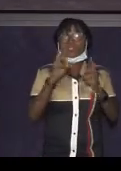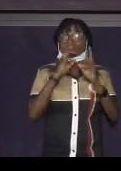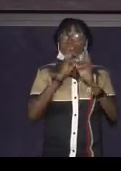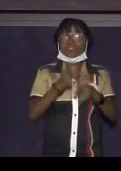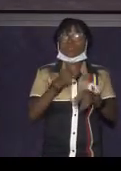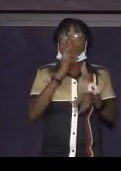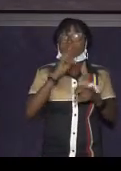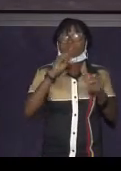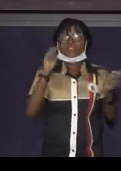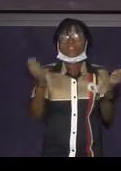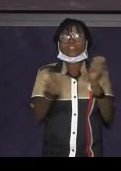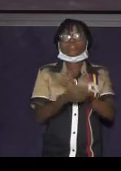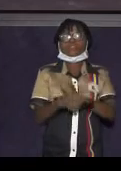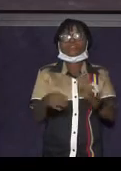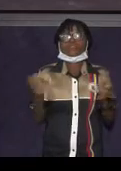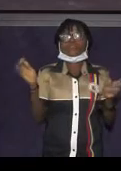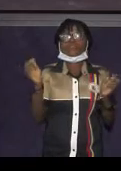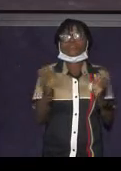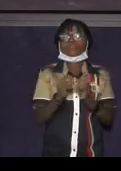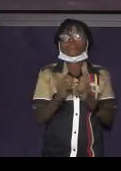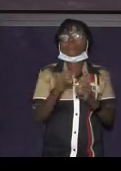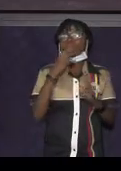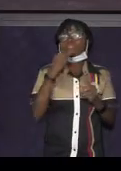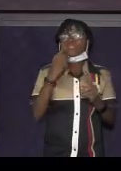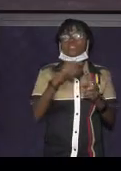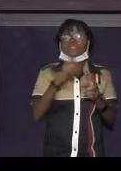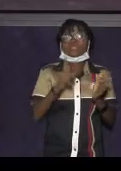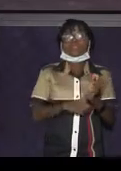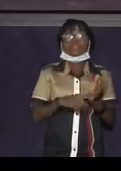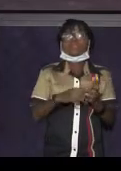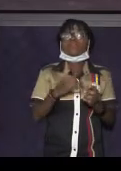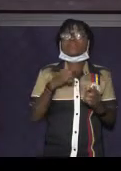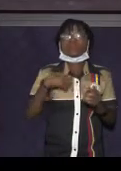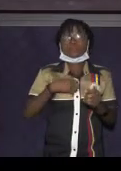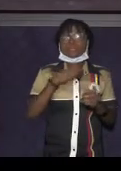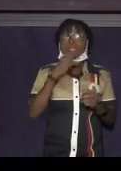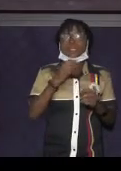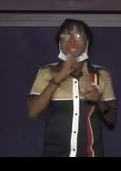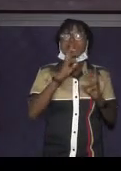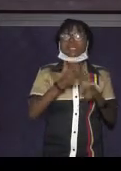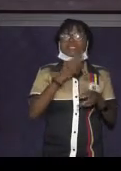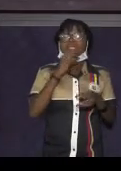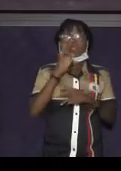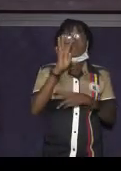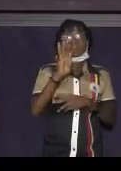changing. Okay, so in this case, the answer is 48, but this is about the simplest that you get.